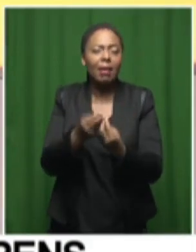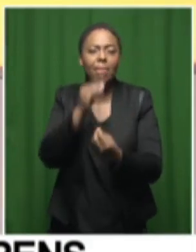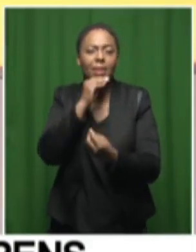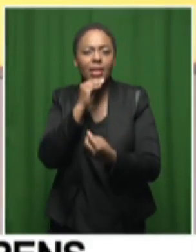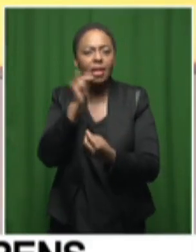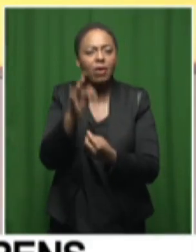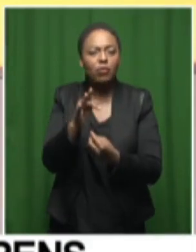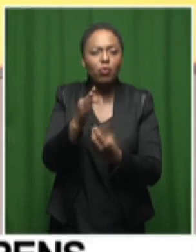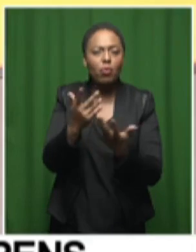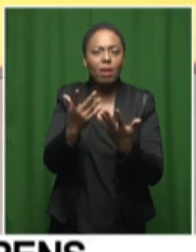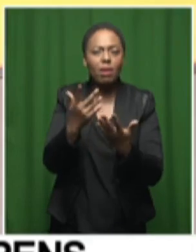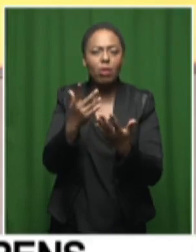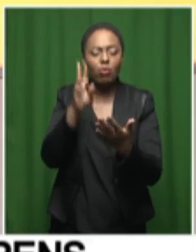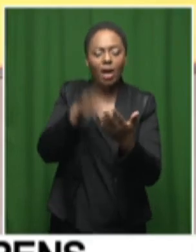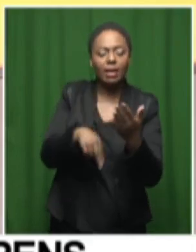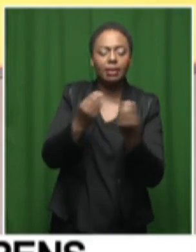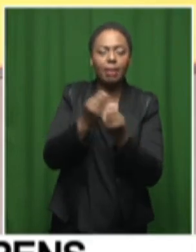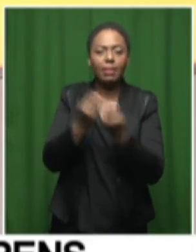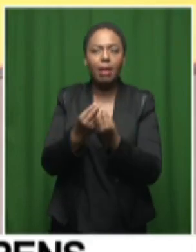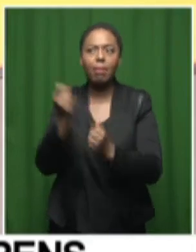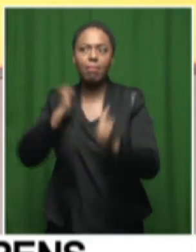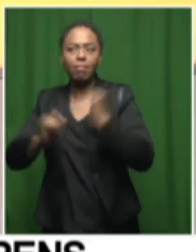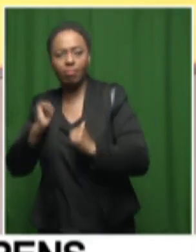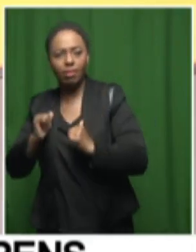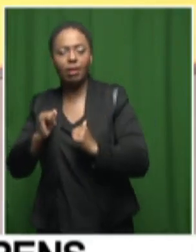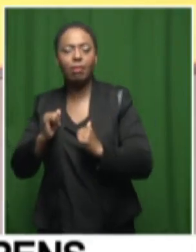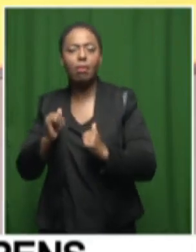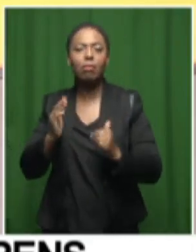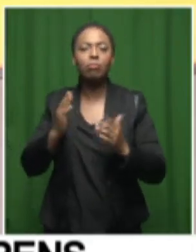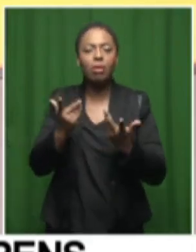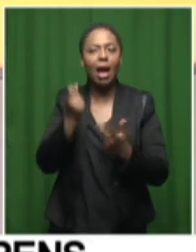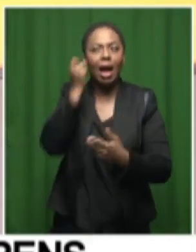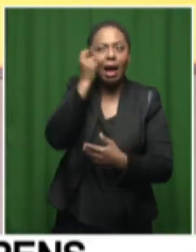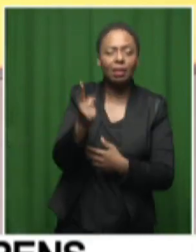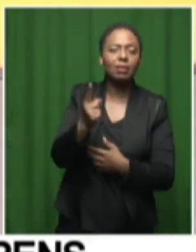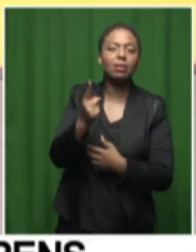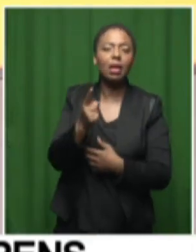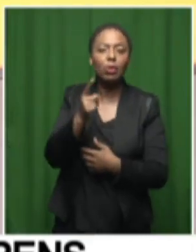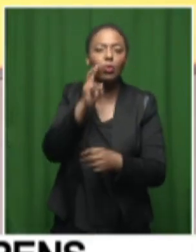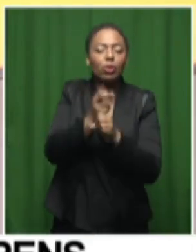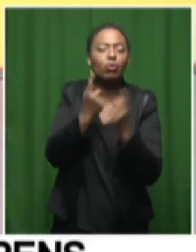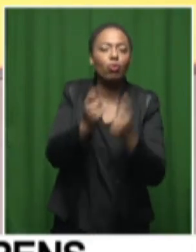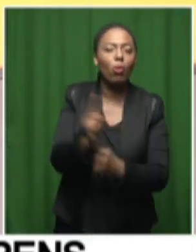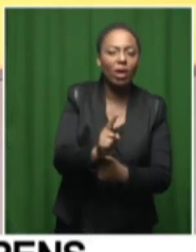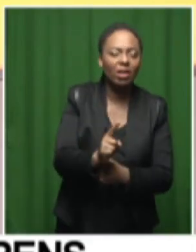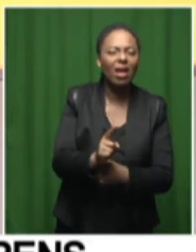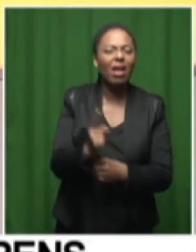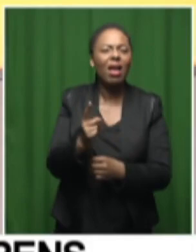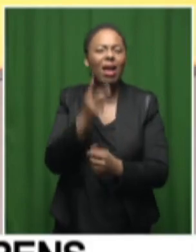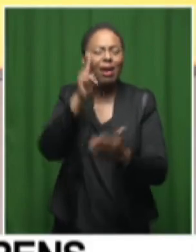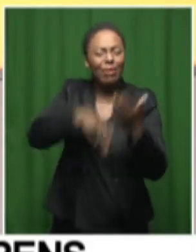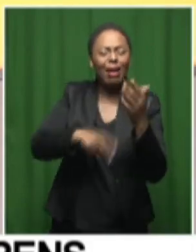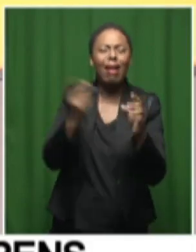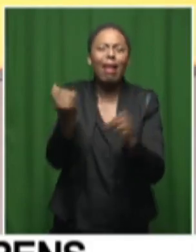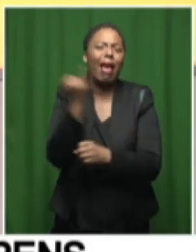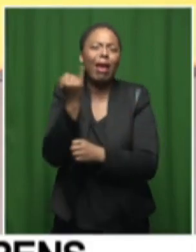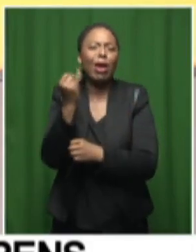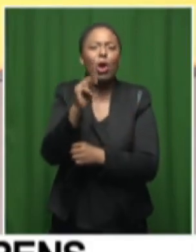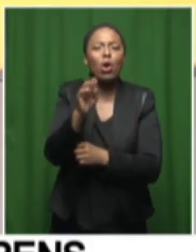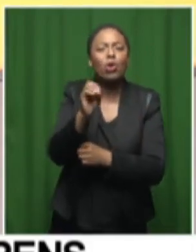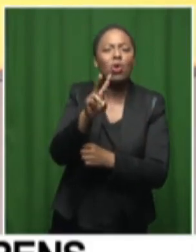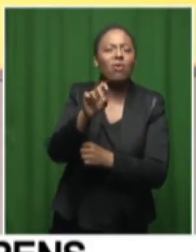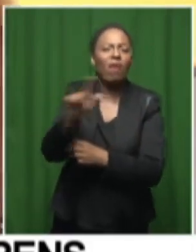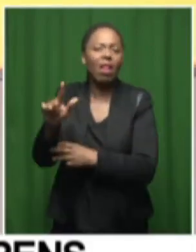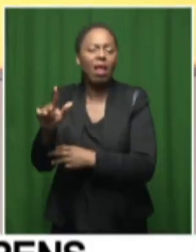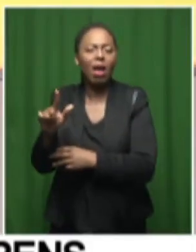meant to be performed, you need to read it and embody what it is that you do. You can't read it like it's a novel, because the author was thinking